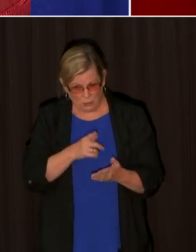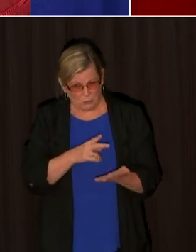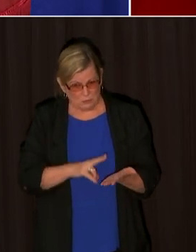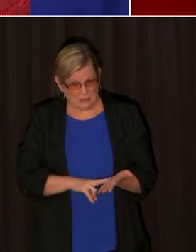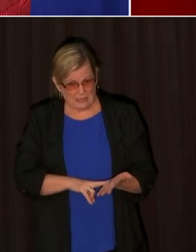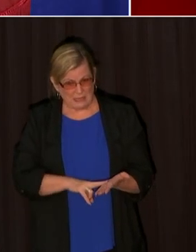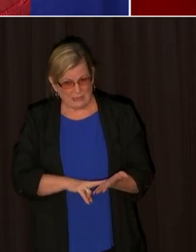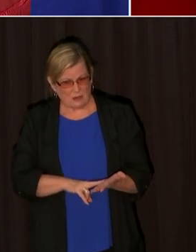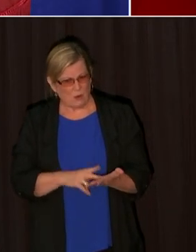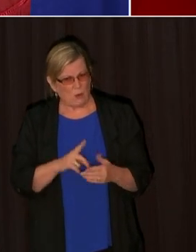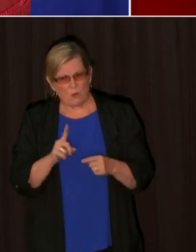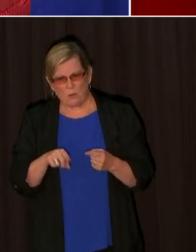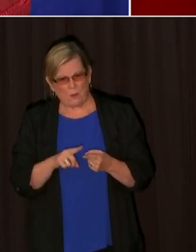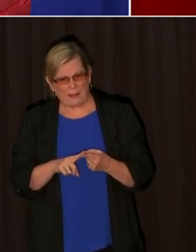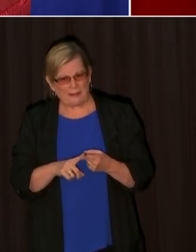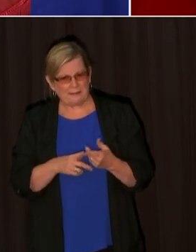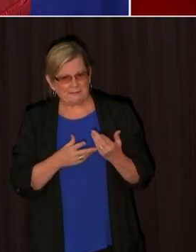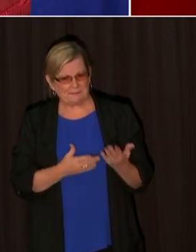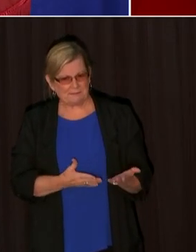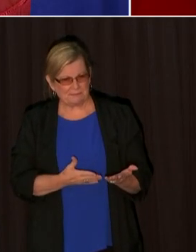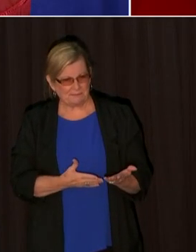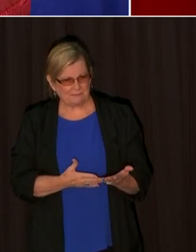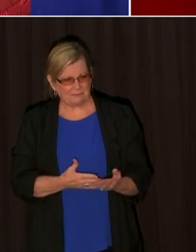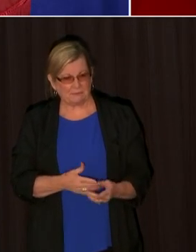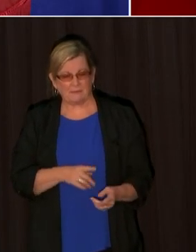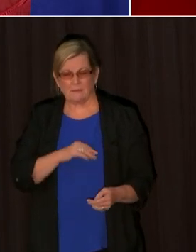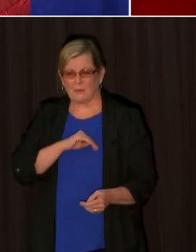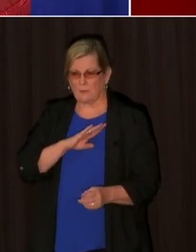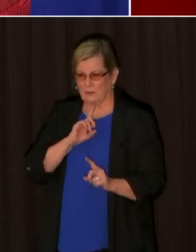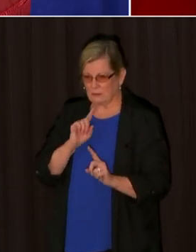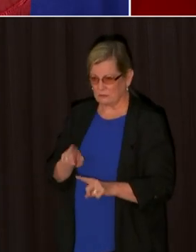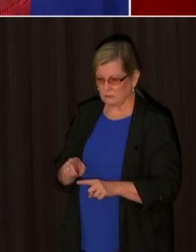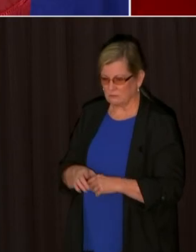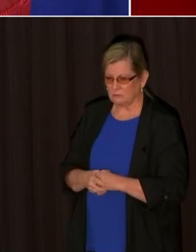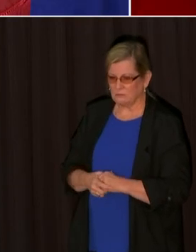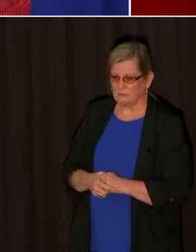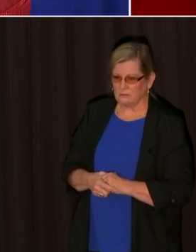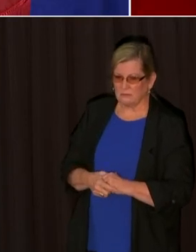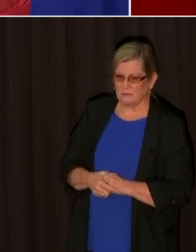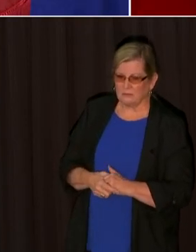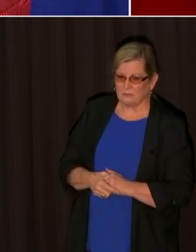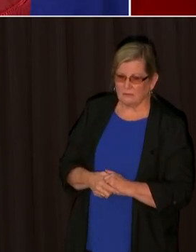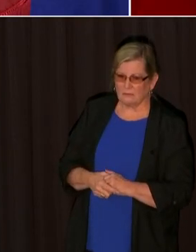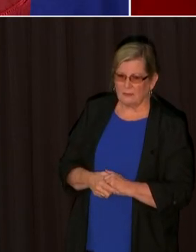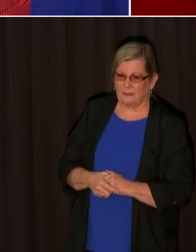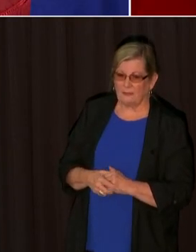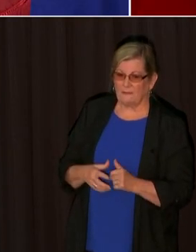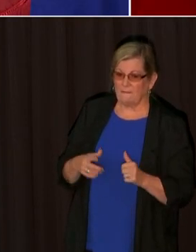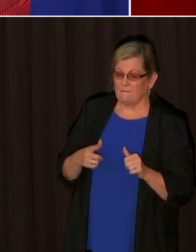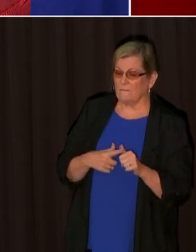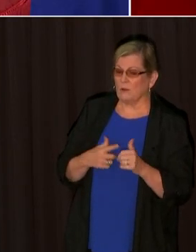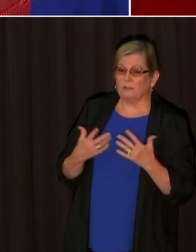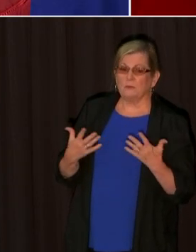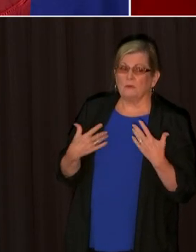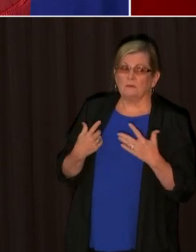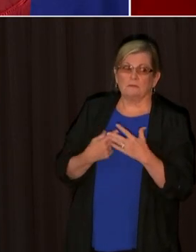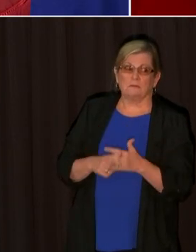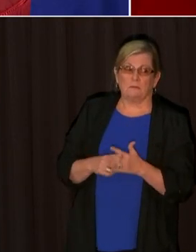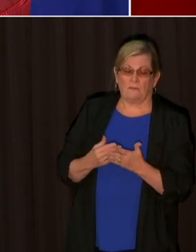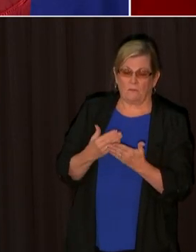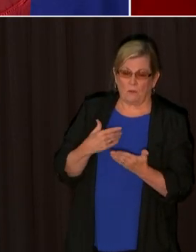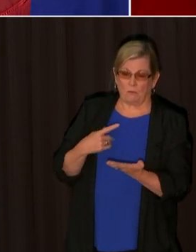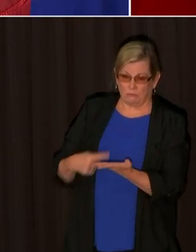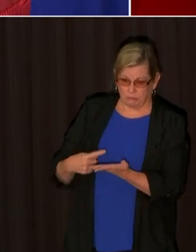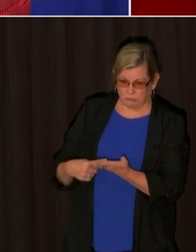would you sign it, putting that into effect? Well, let me first, before I talk about the substance, and again, I want